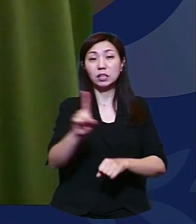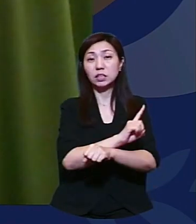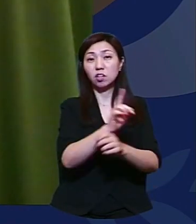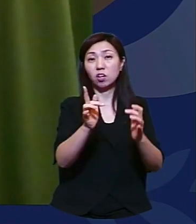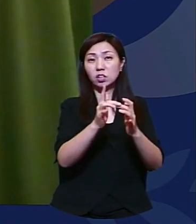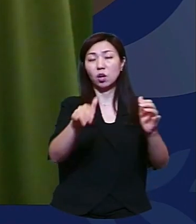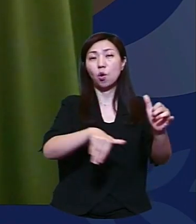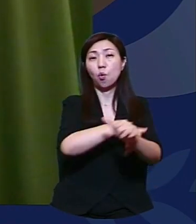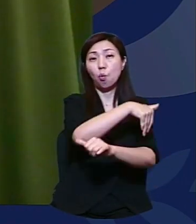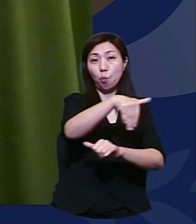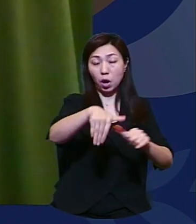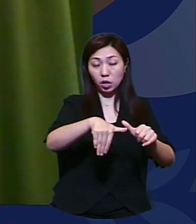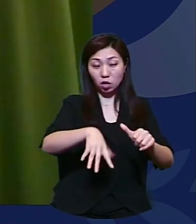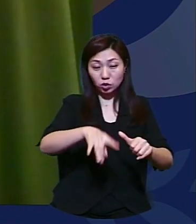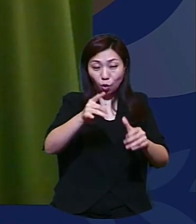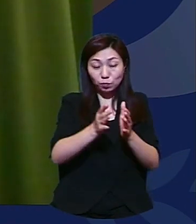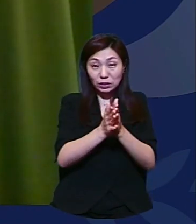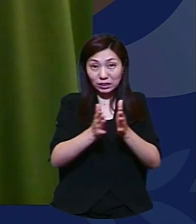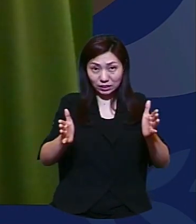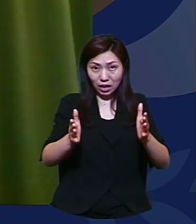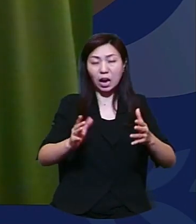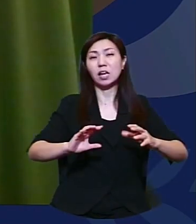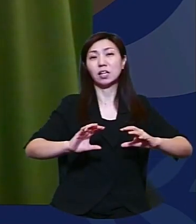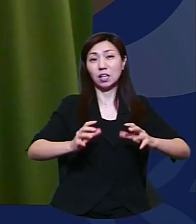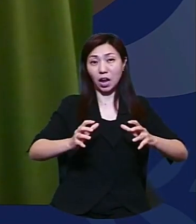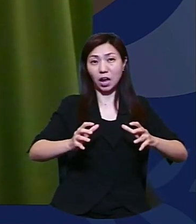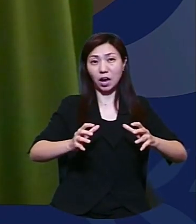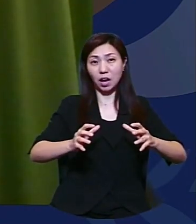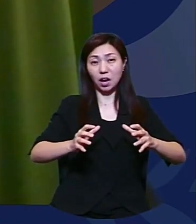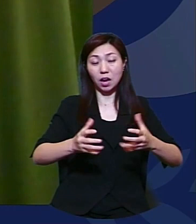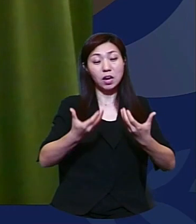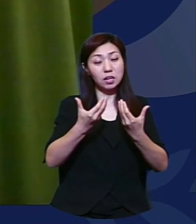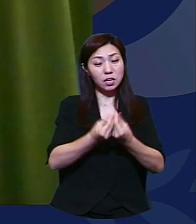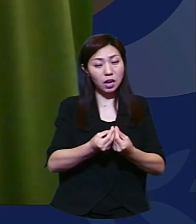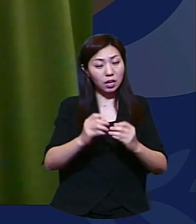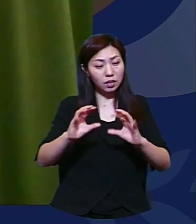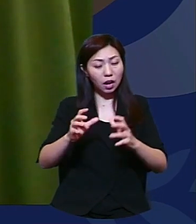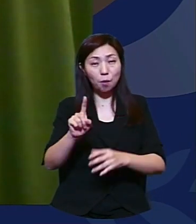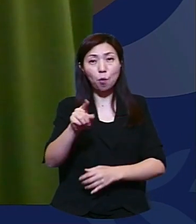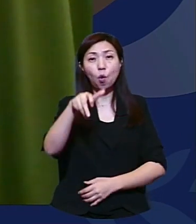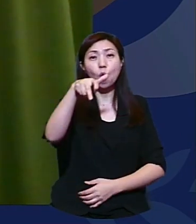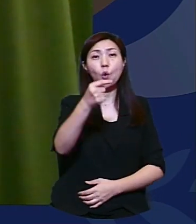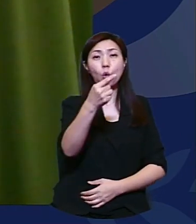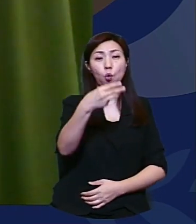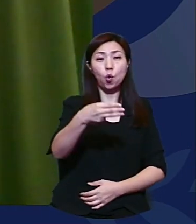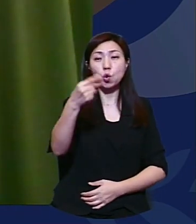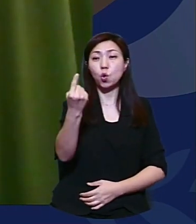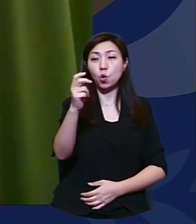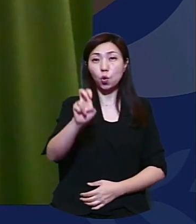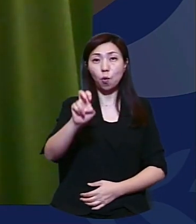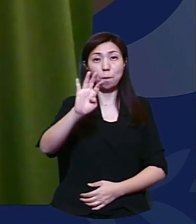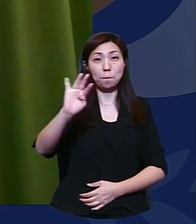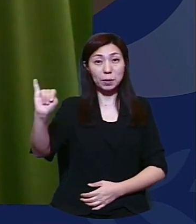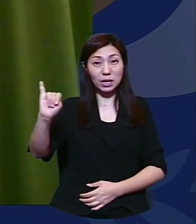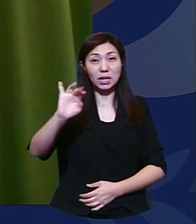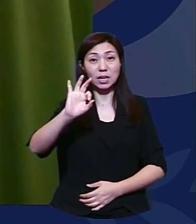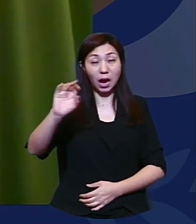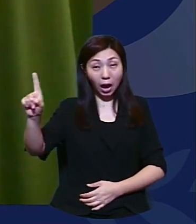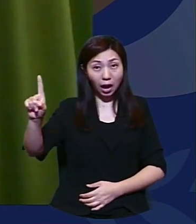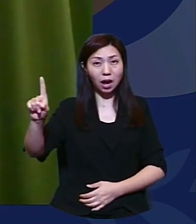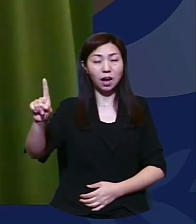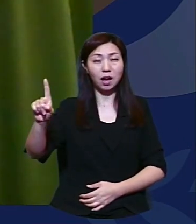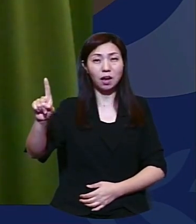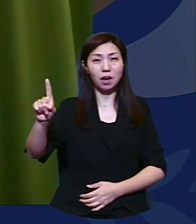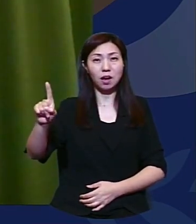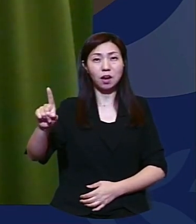struck us the same chord. For example, in Colombia, the team met with someone who at the time was a presidential counselor for